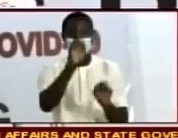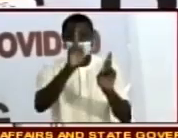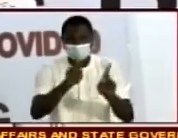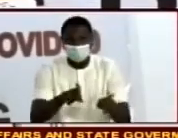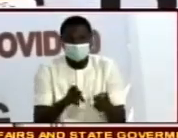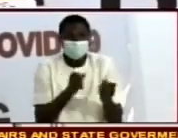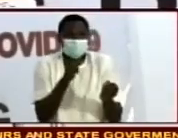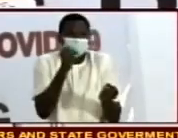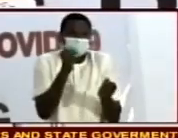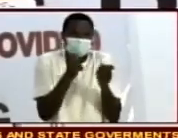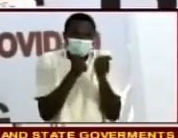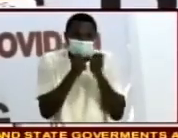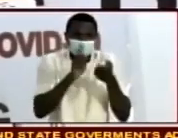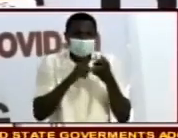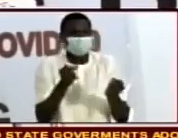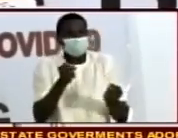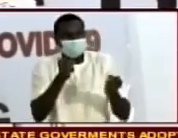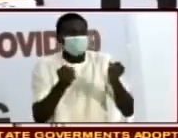to the